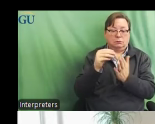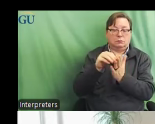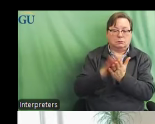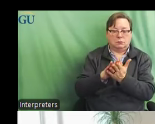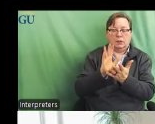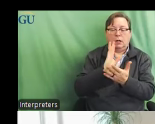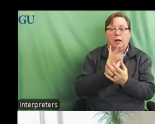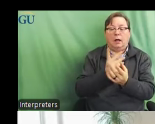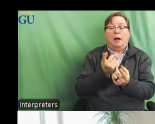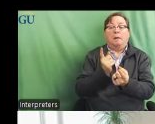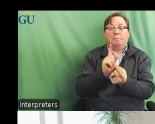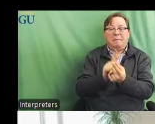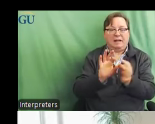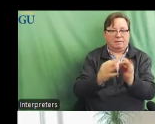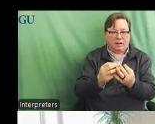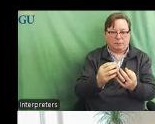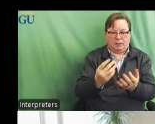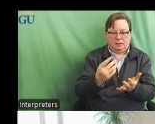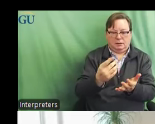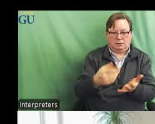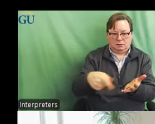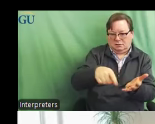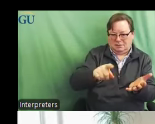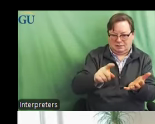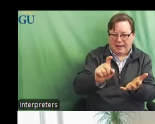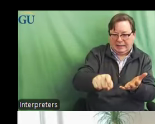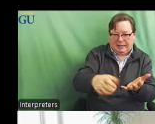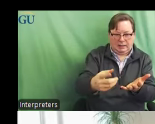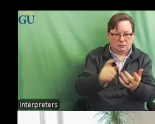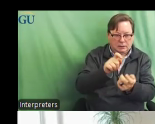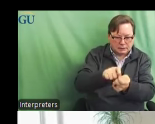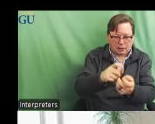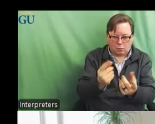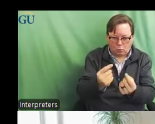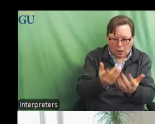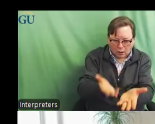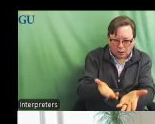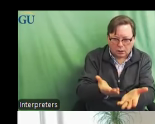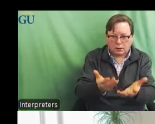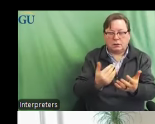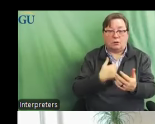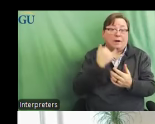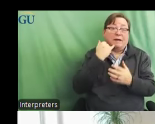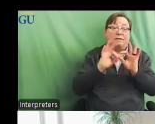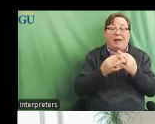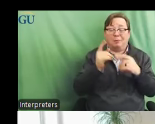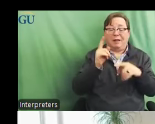the family where they are. So if a family struggles to attend multiple